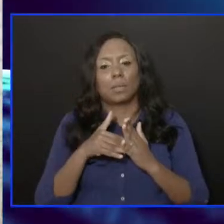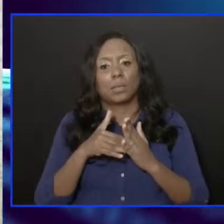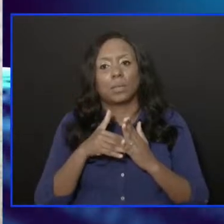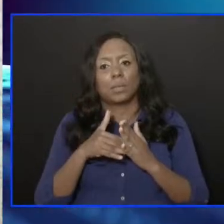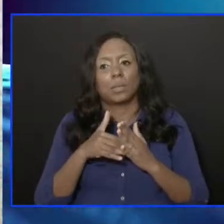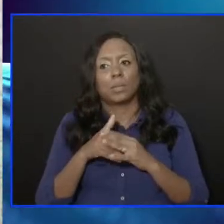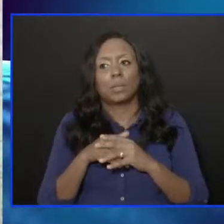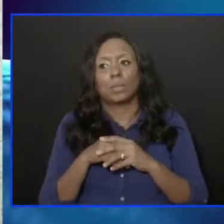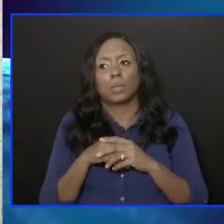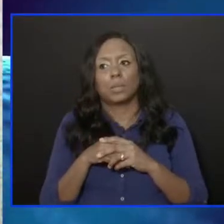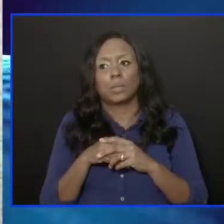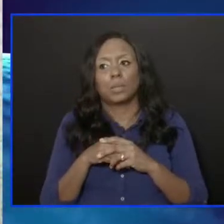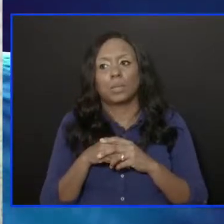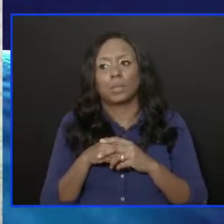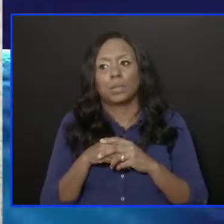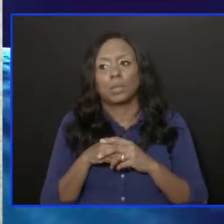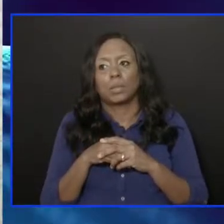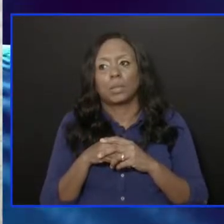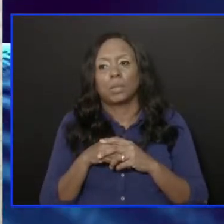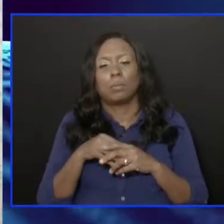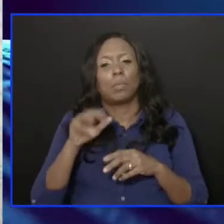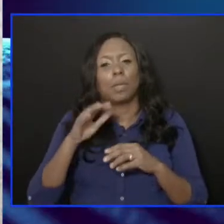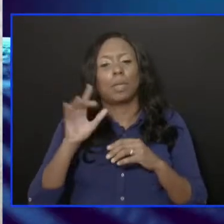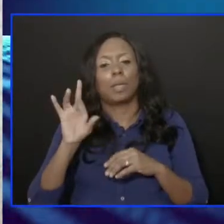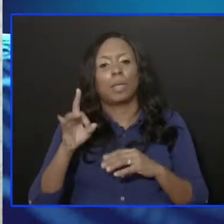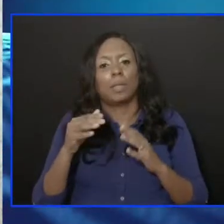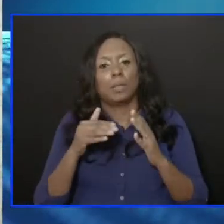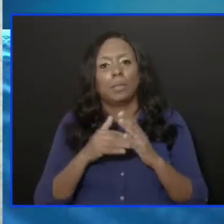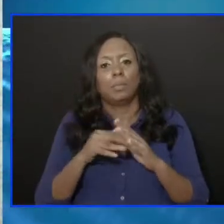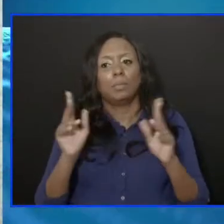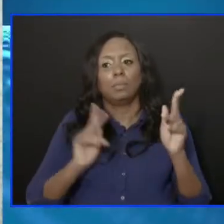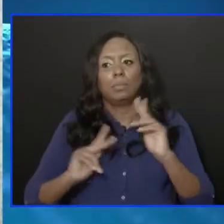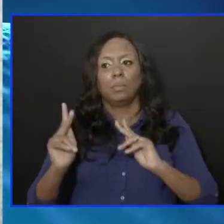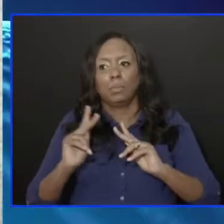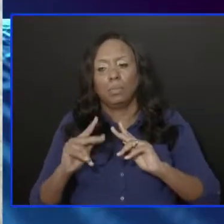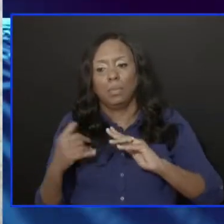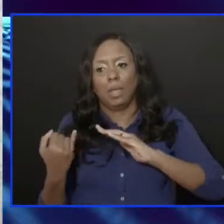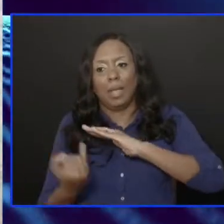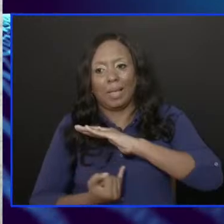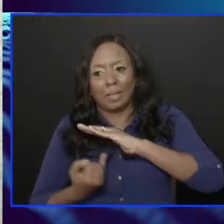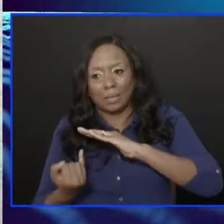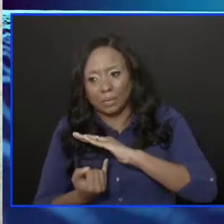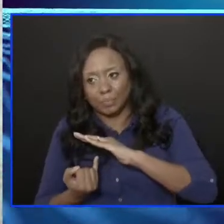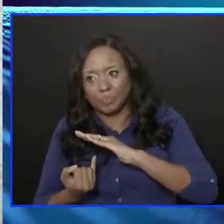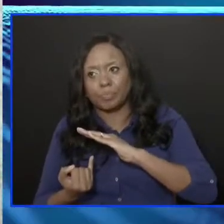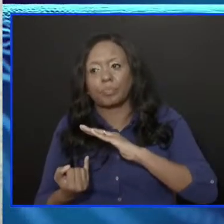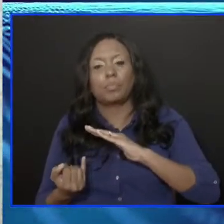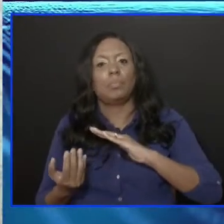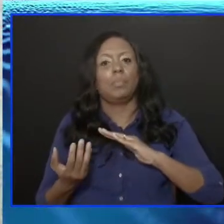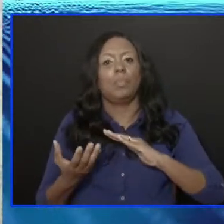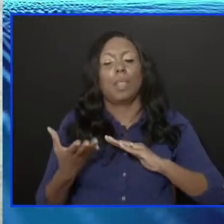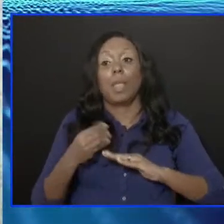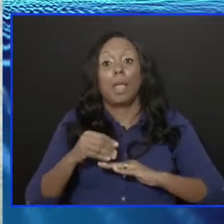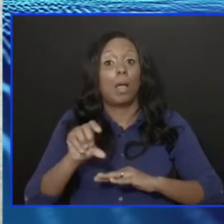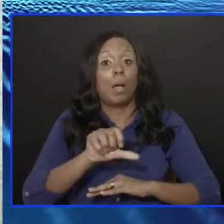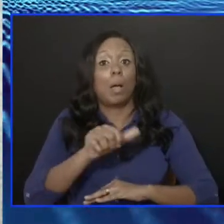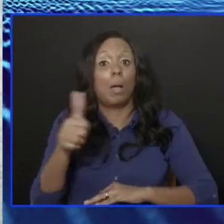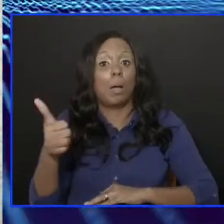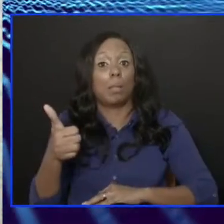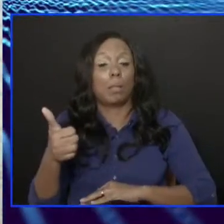cases, home isolation included, with regular isolation in the last couple of months. And as